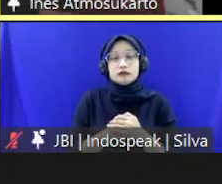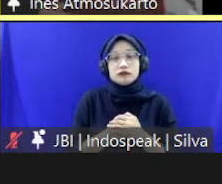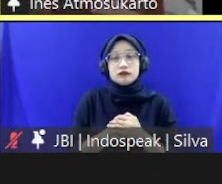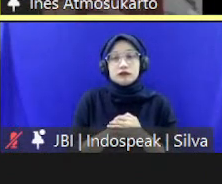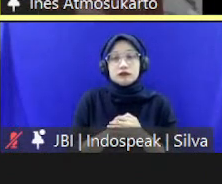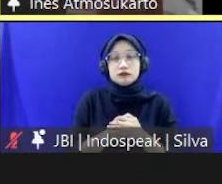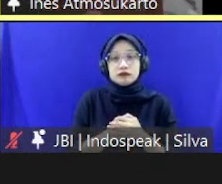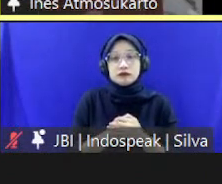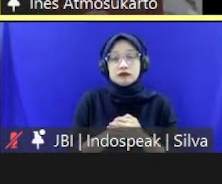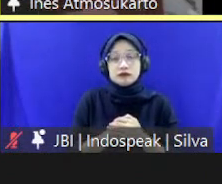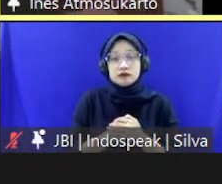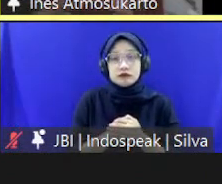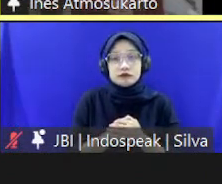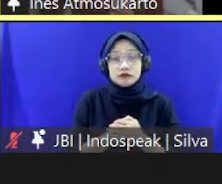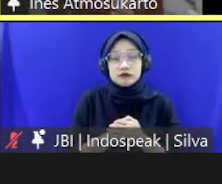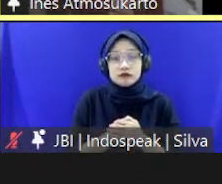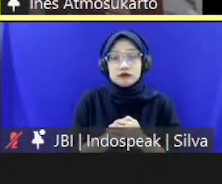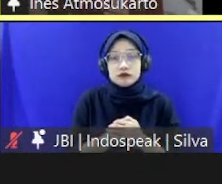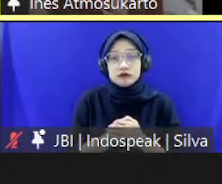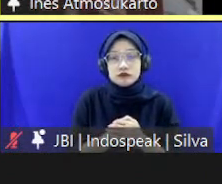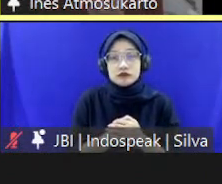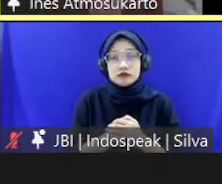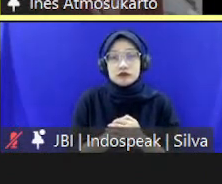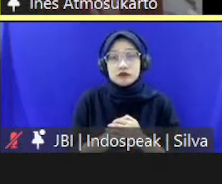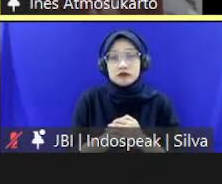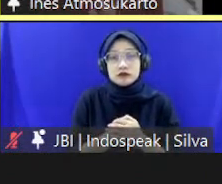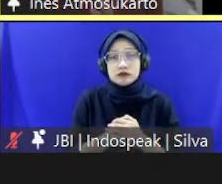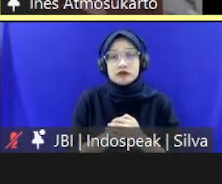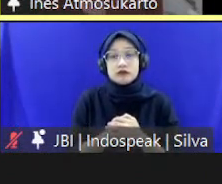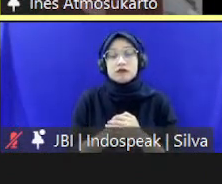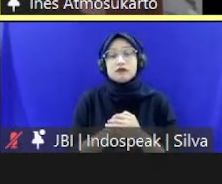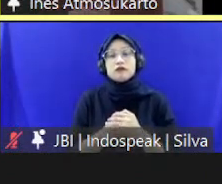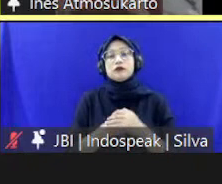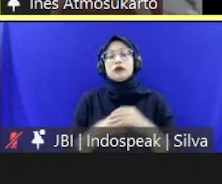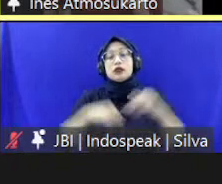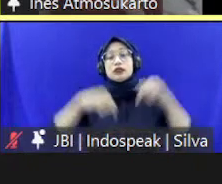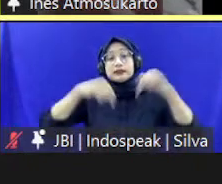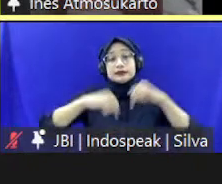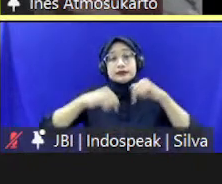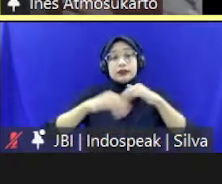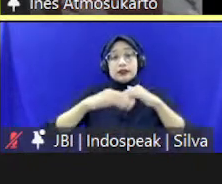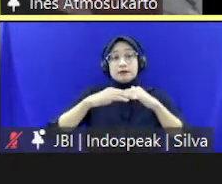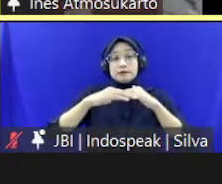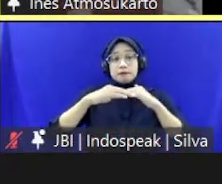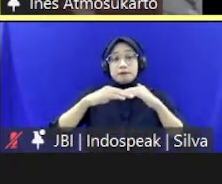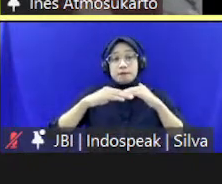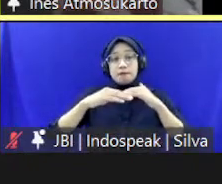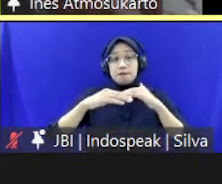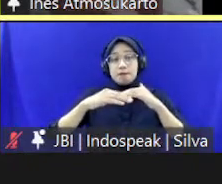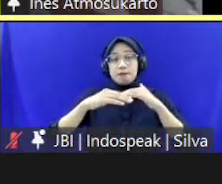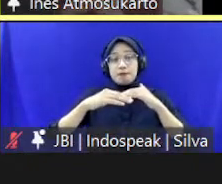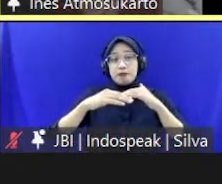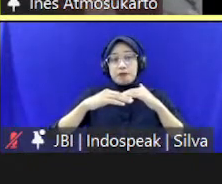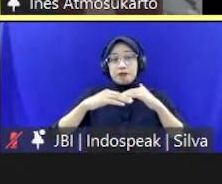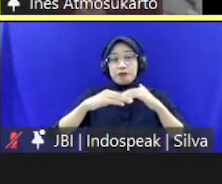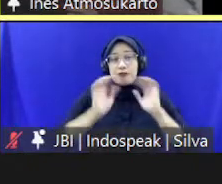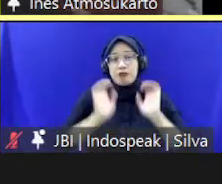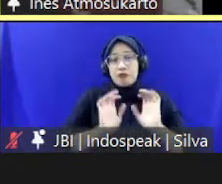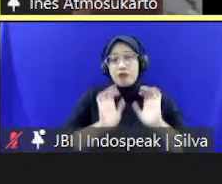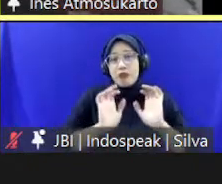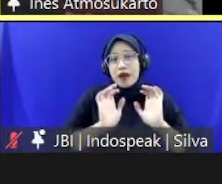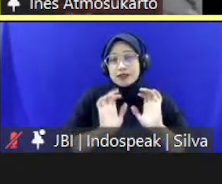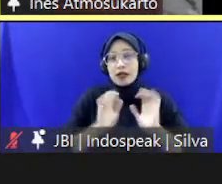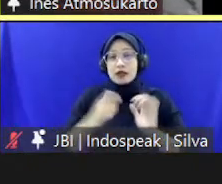this suppression phase that we're in towards a stabilization phase, then as many, including my colleagues